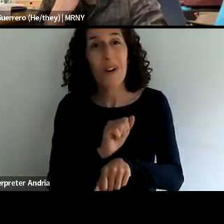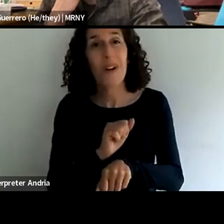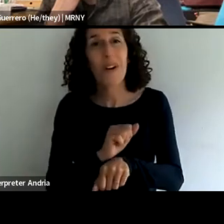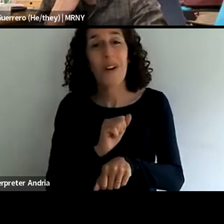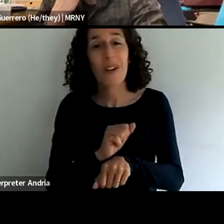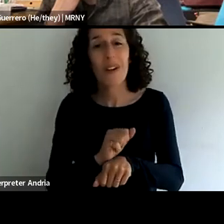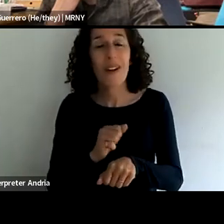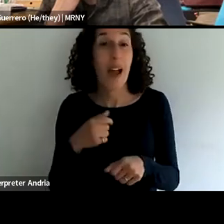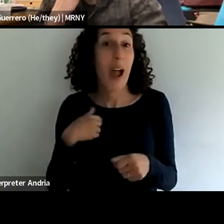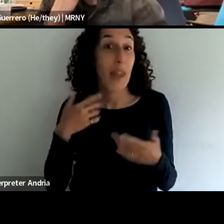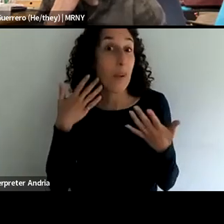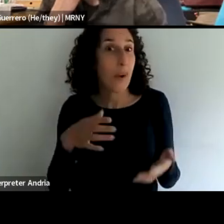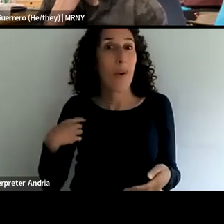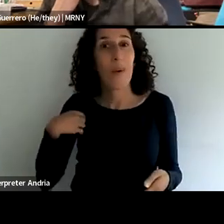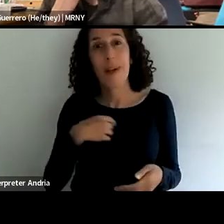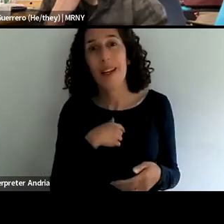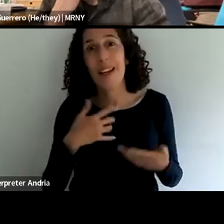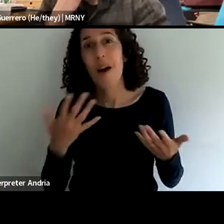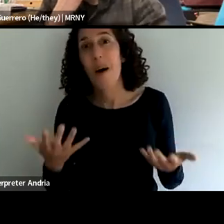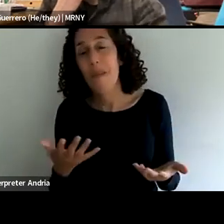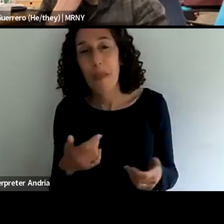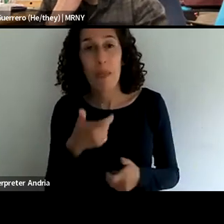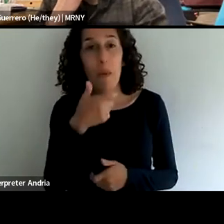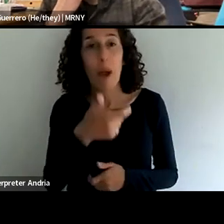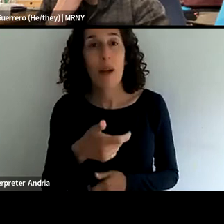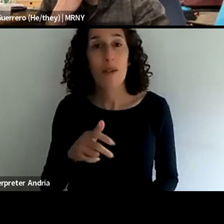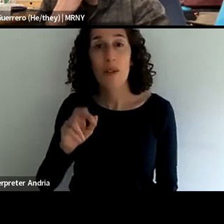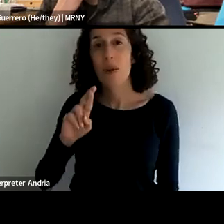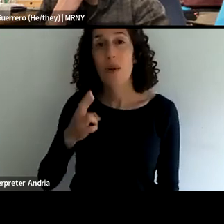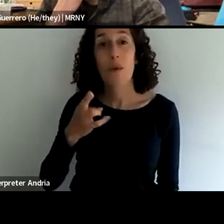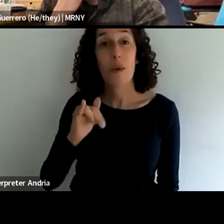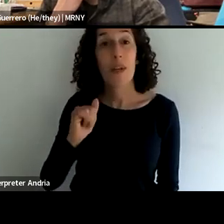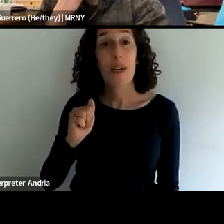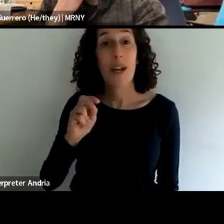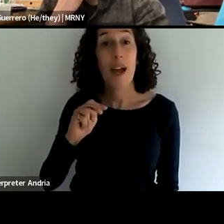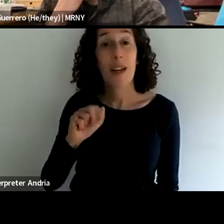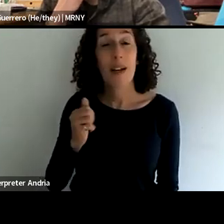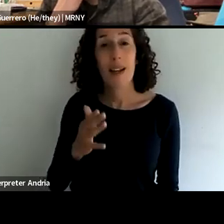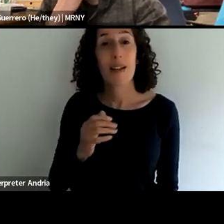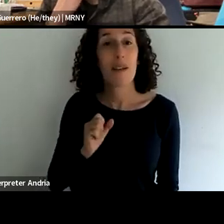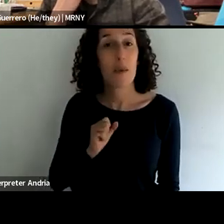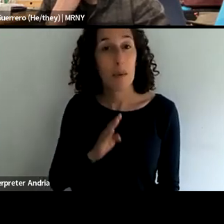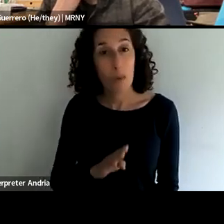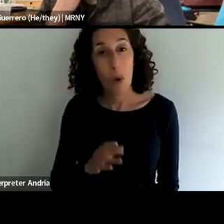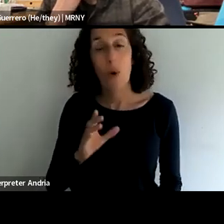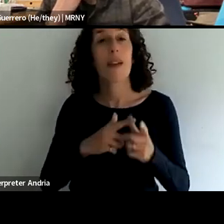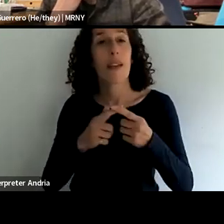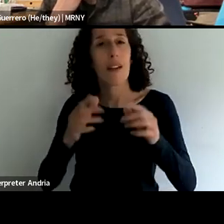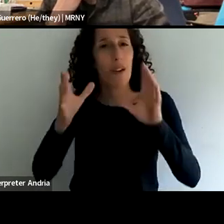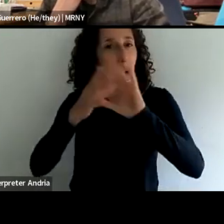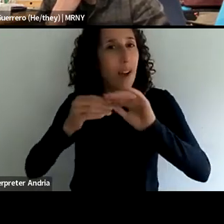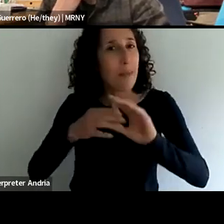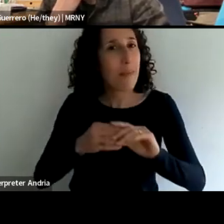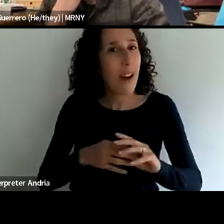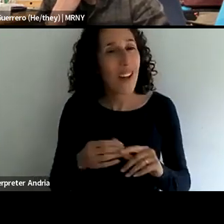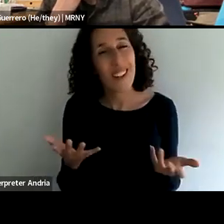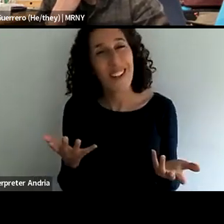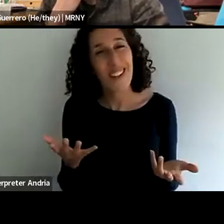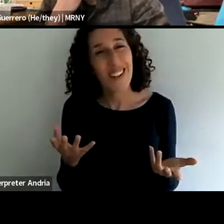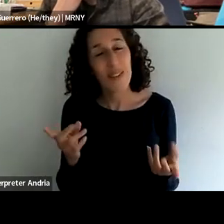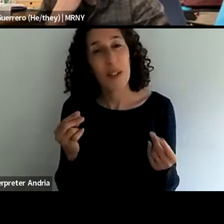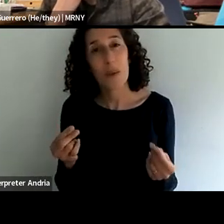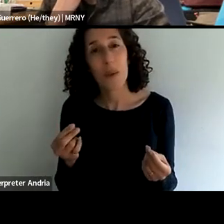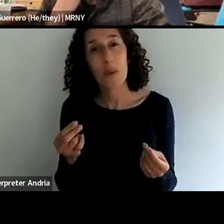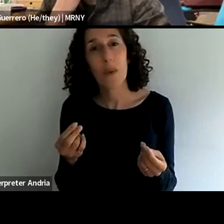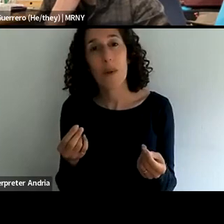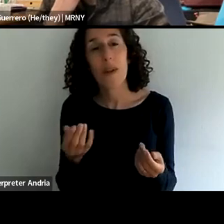don't know, watch Rihanna at the Super Bowl and have lots of comments about it. I don't know. It's just like we do stuff like everybody else.